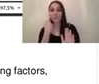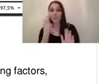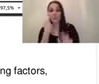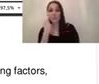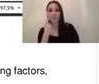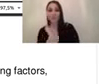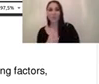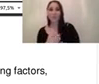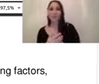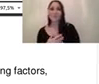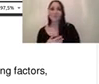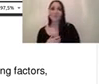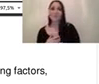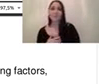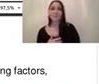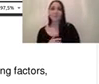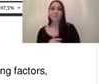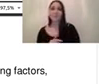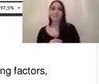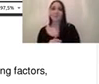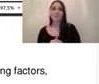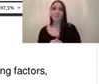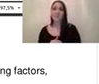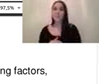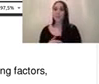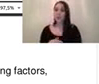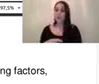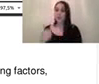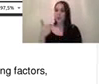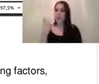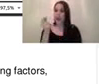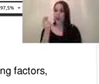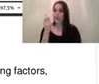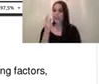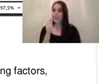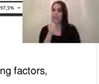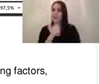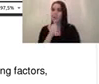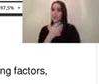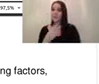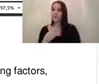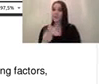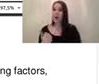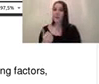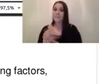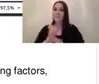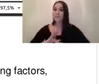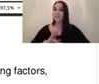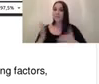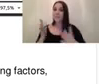a good idea is actually to use some tools, some free online